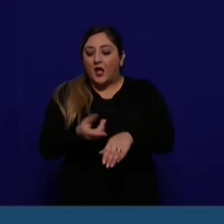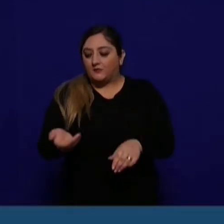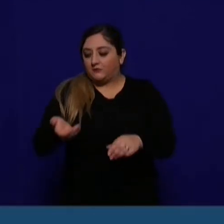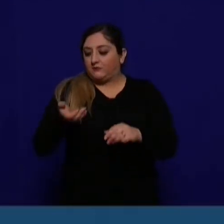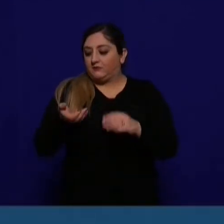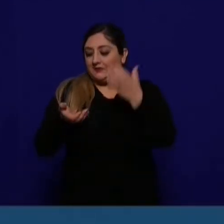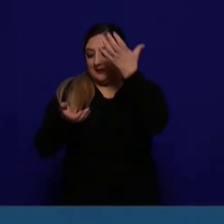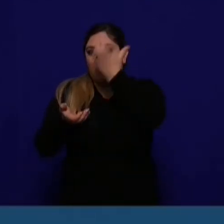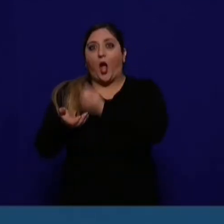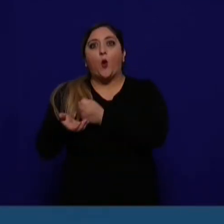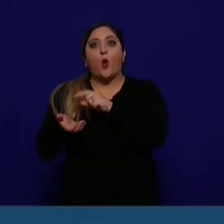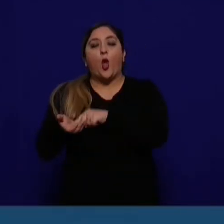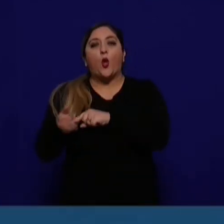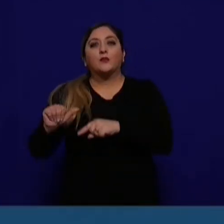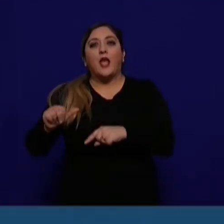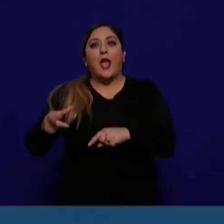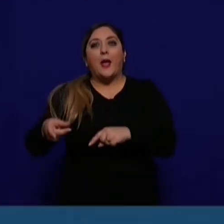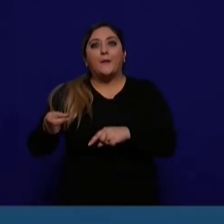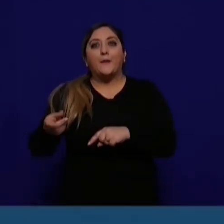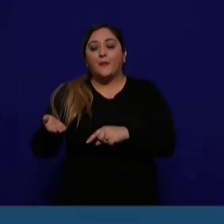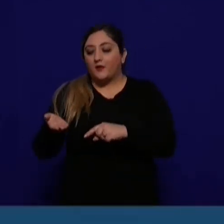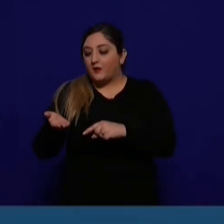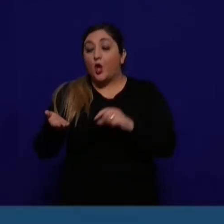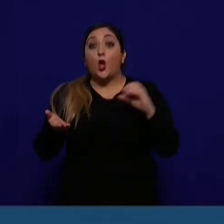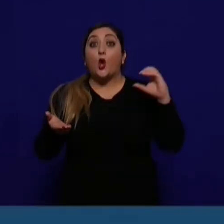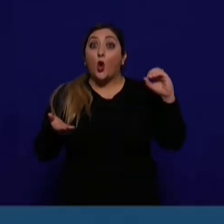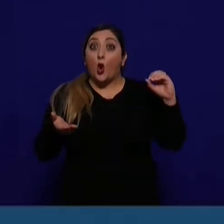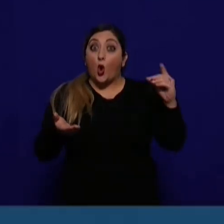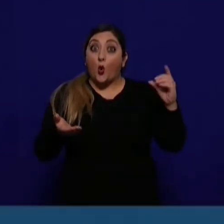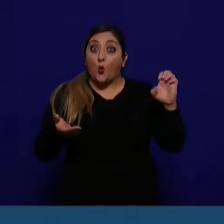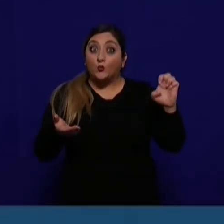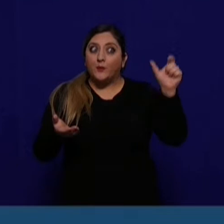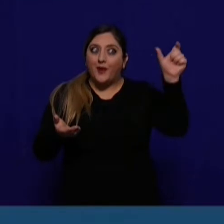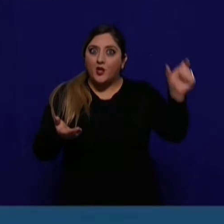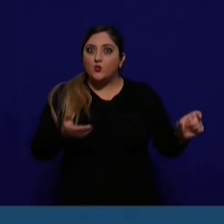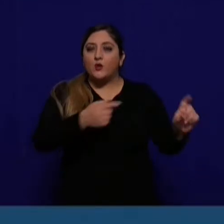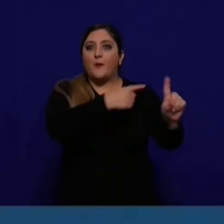id-downloadjata u l-persuna l-pożittiv iddaħħal il-code